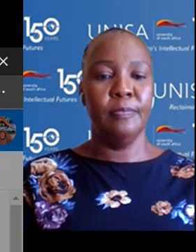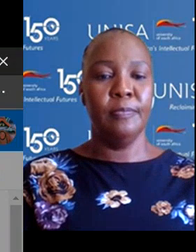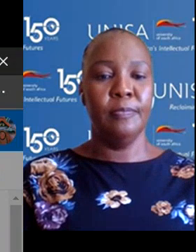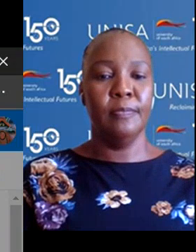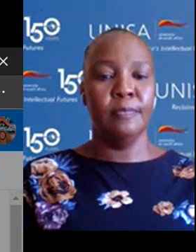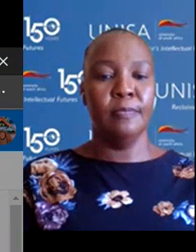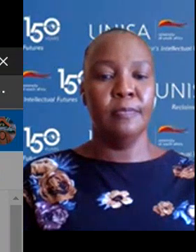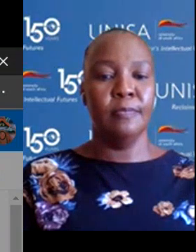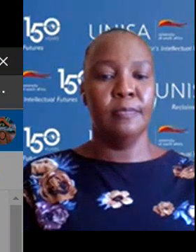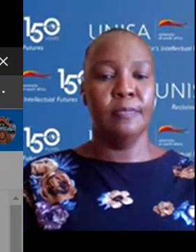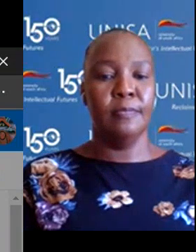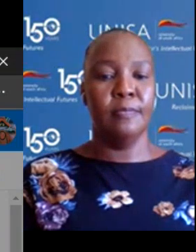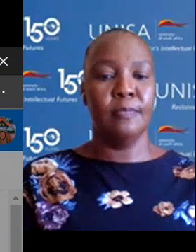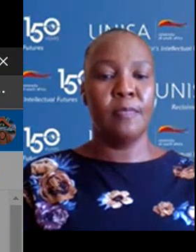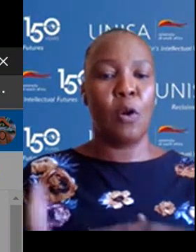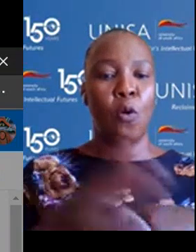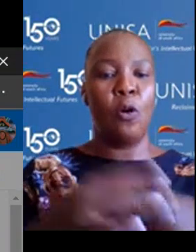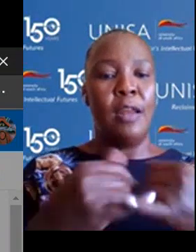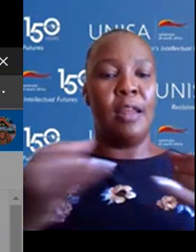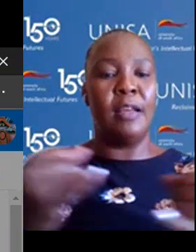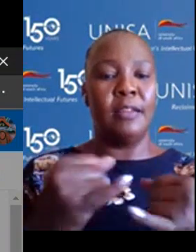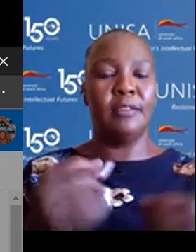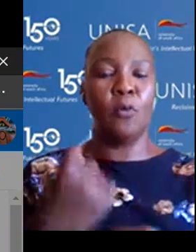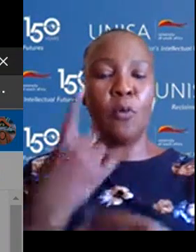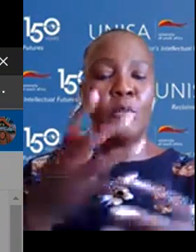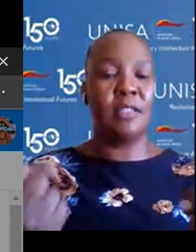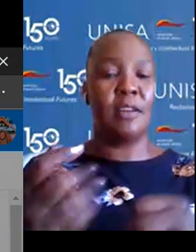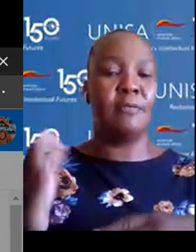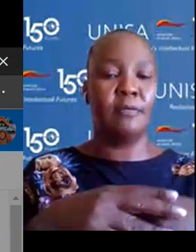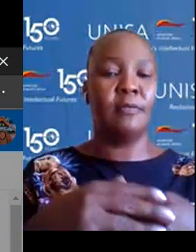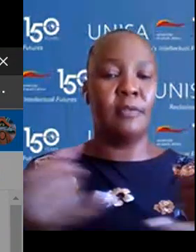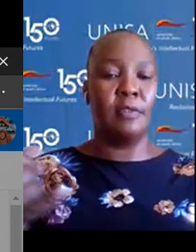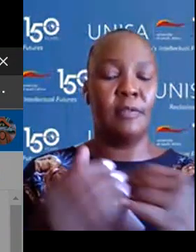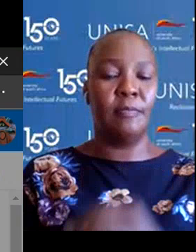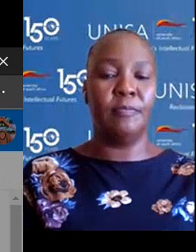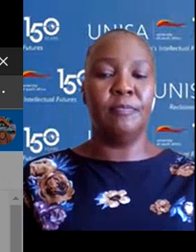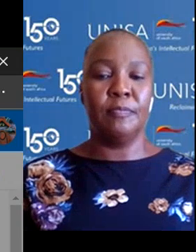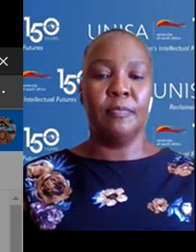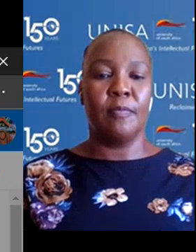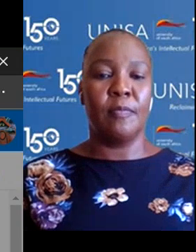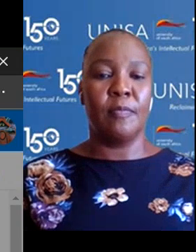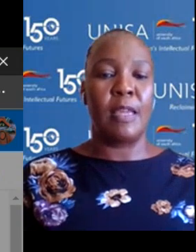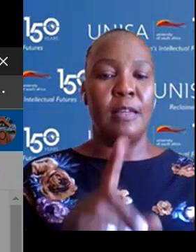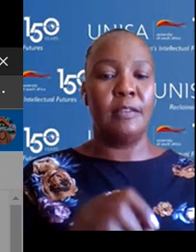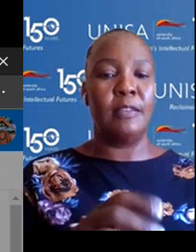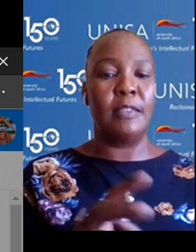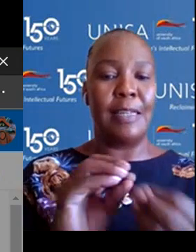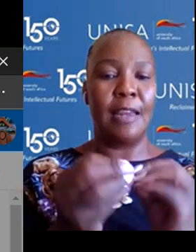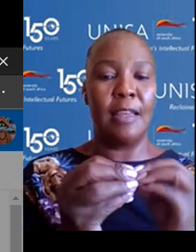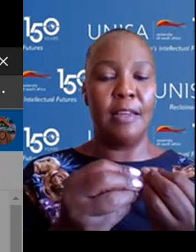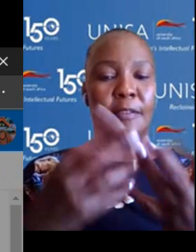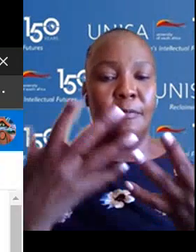I'm just going to add the word online so we know we're doing activity number 2. Then I click on create.